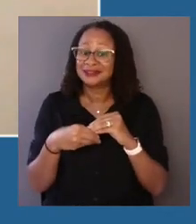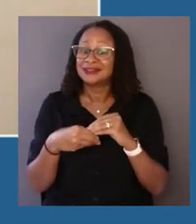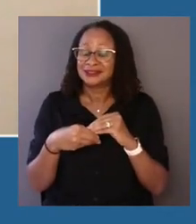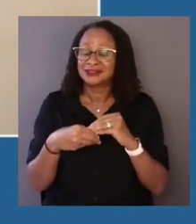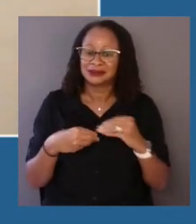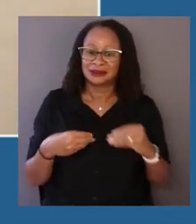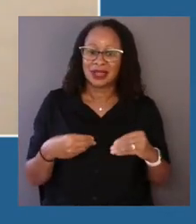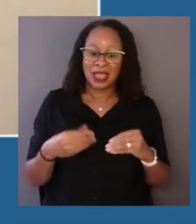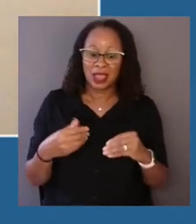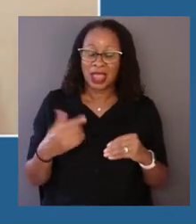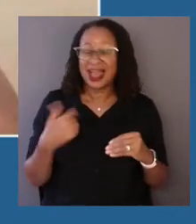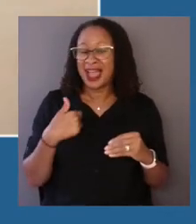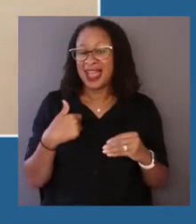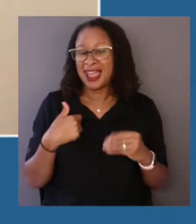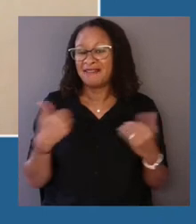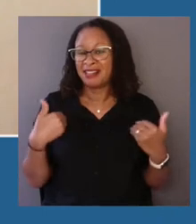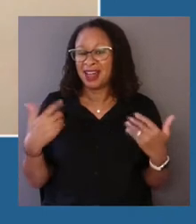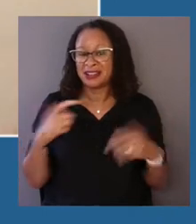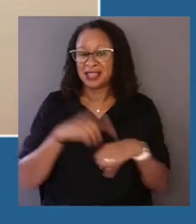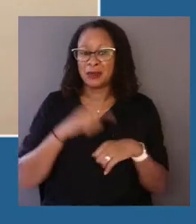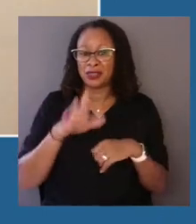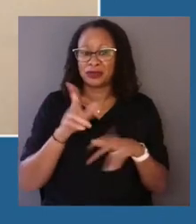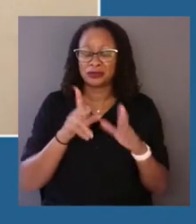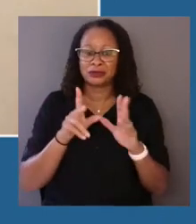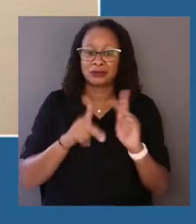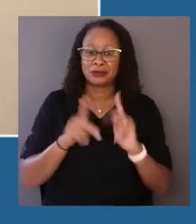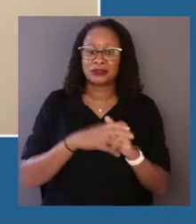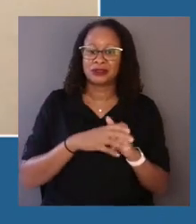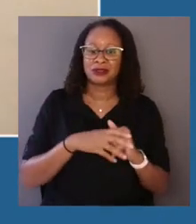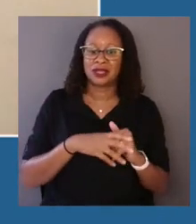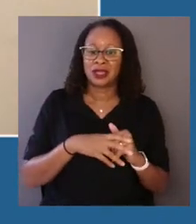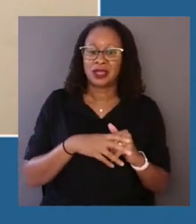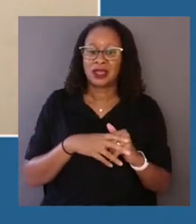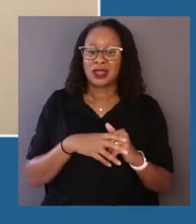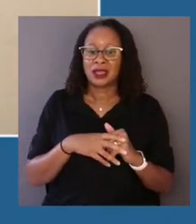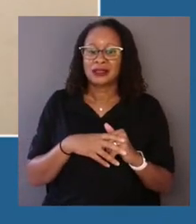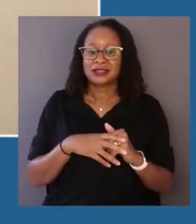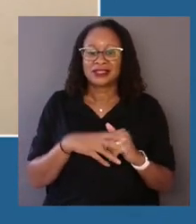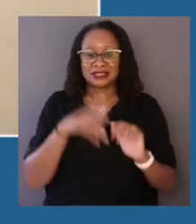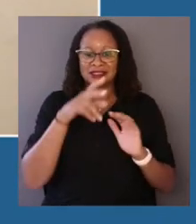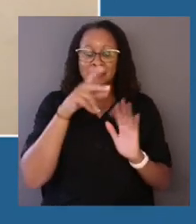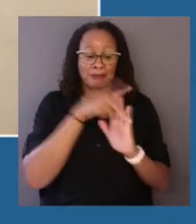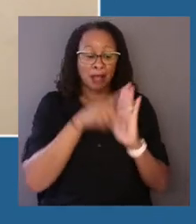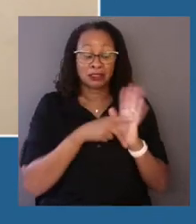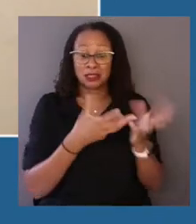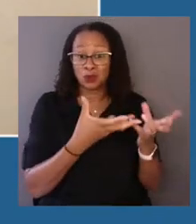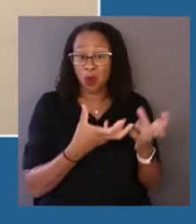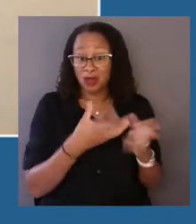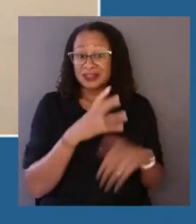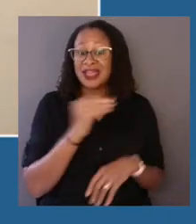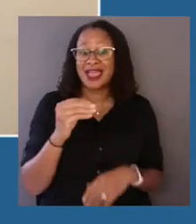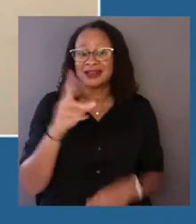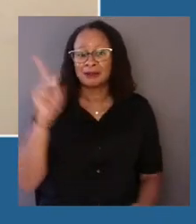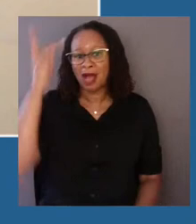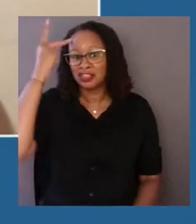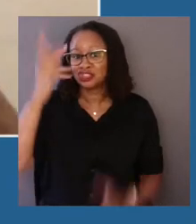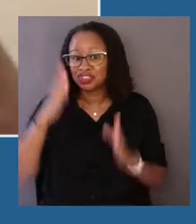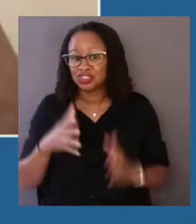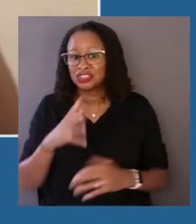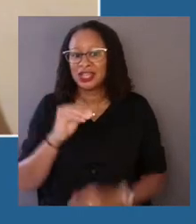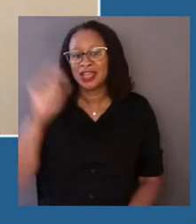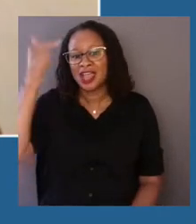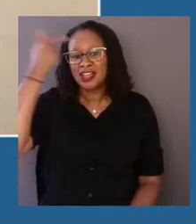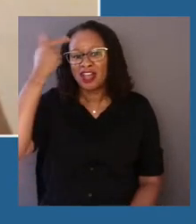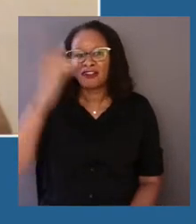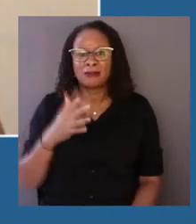lot of time with, and those are the policy wonks and the government bureaucrats, right? Like our politicians. And look, to me, there are two ways